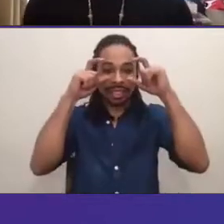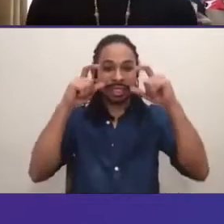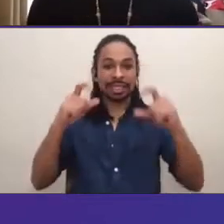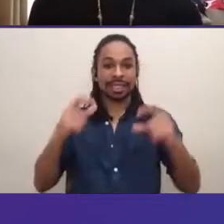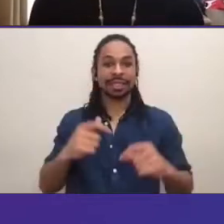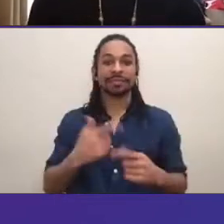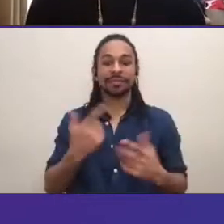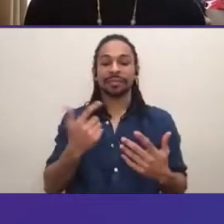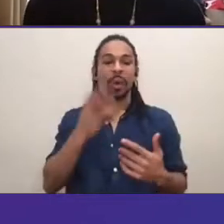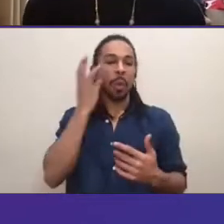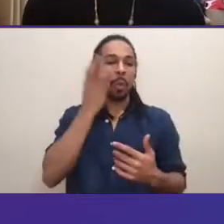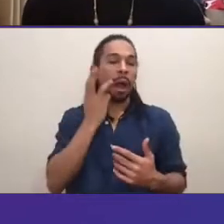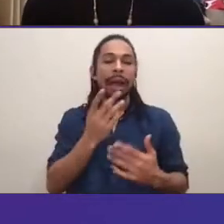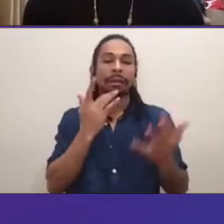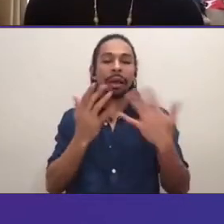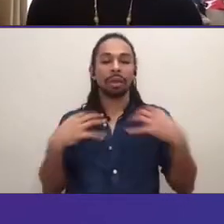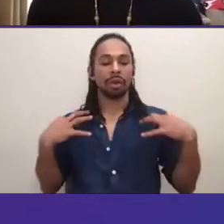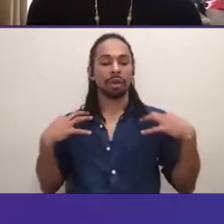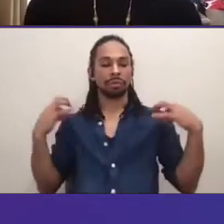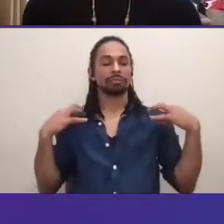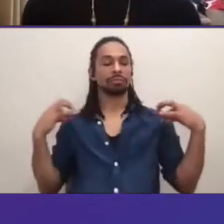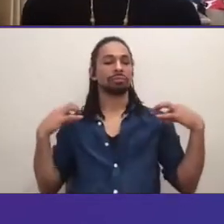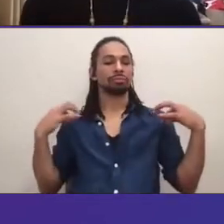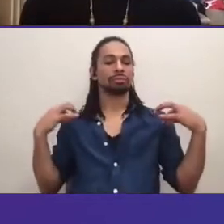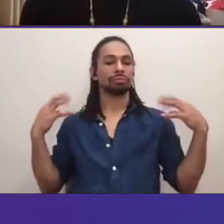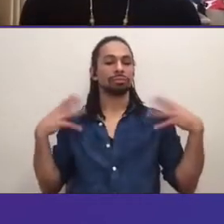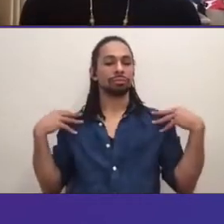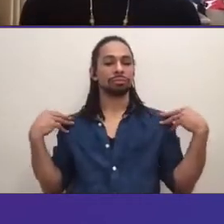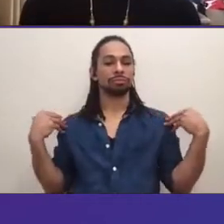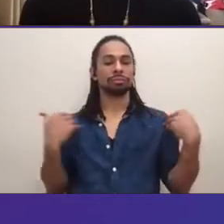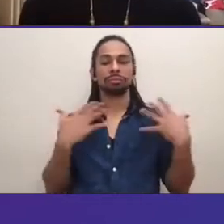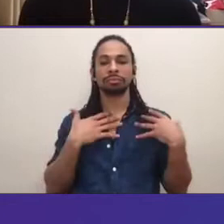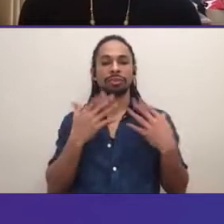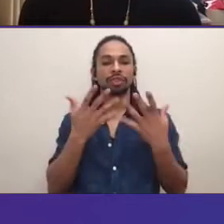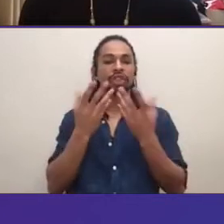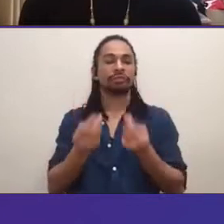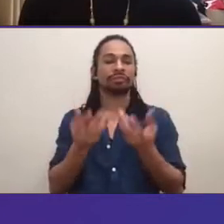a wine-colored cowl neck soft